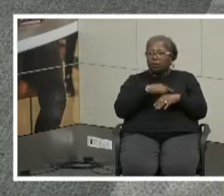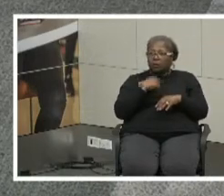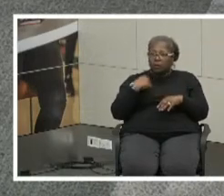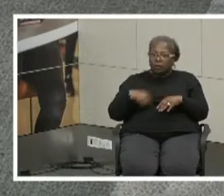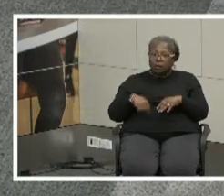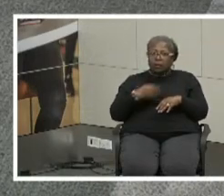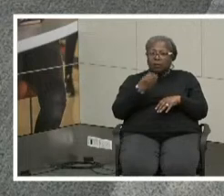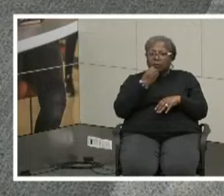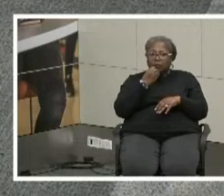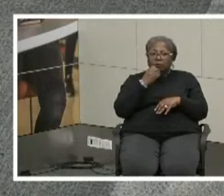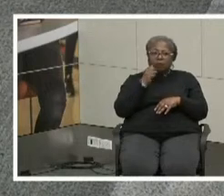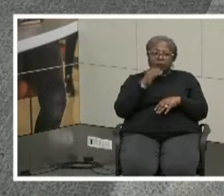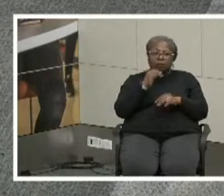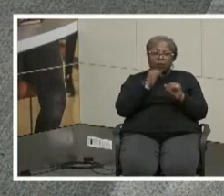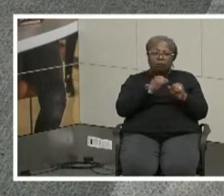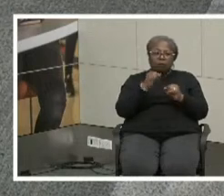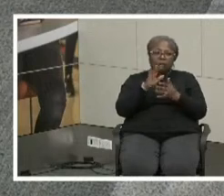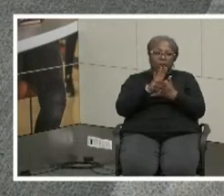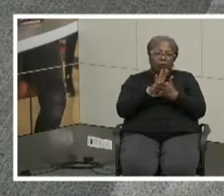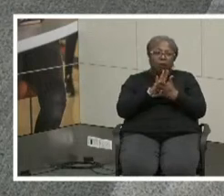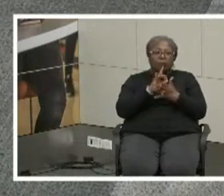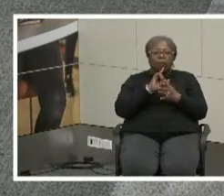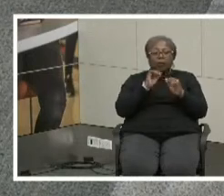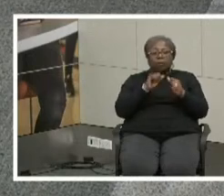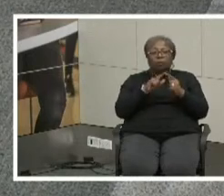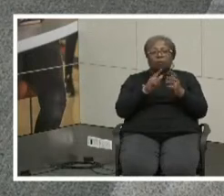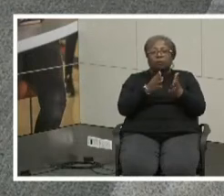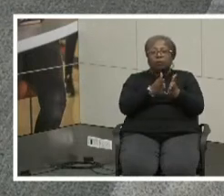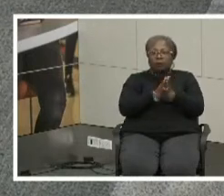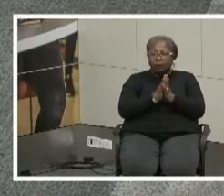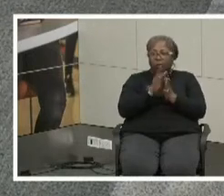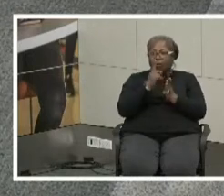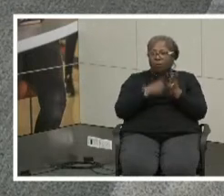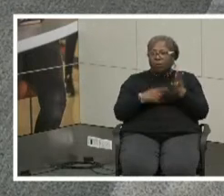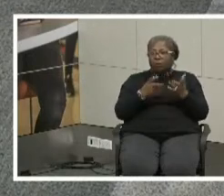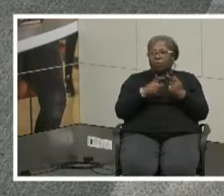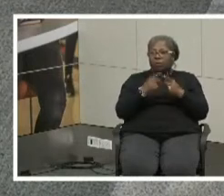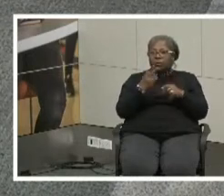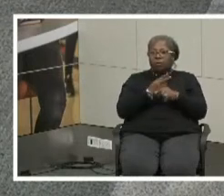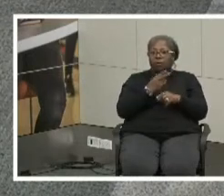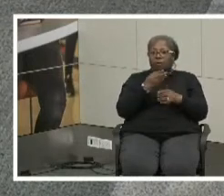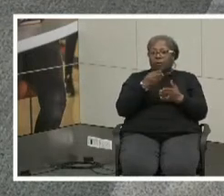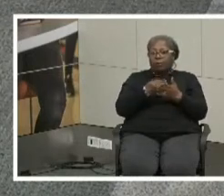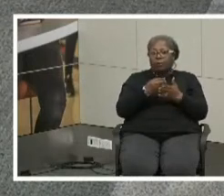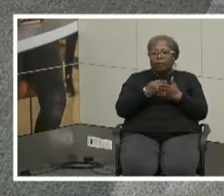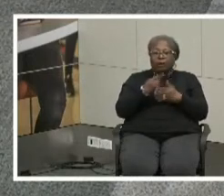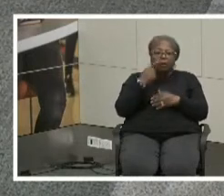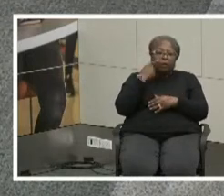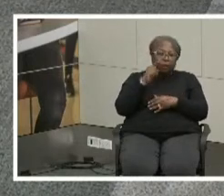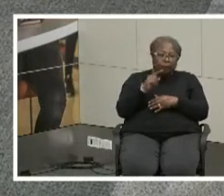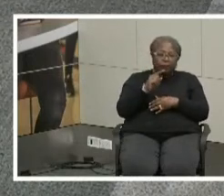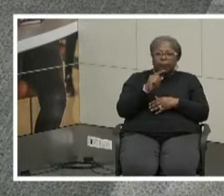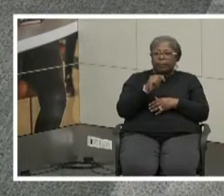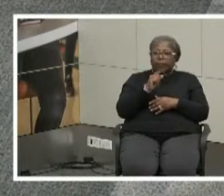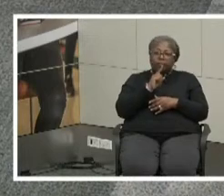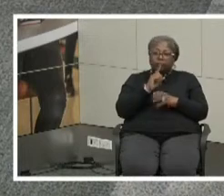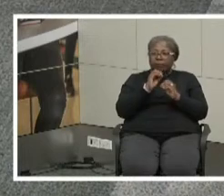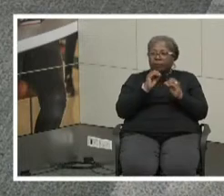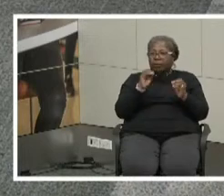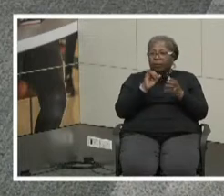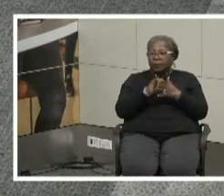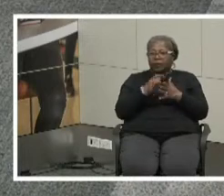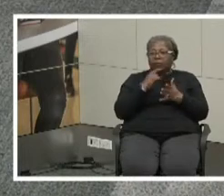cuisine um so individual campuses have been able to request what they would like to use the grant funds for um there is nothing that